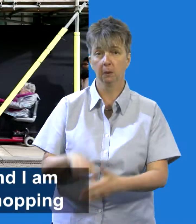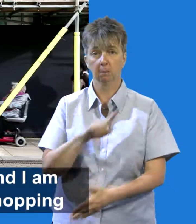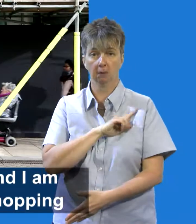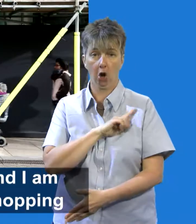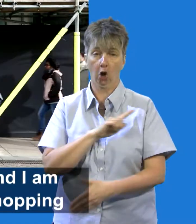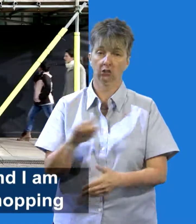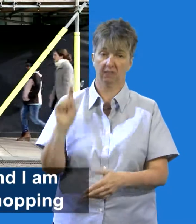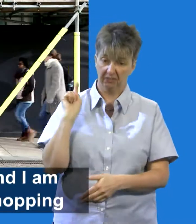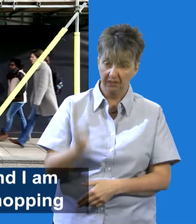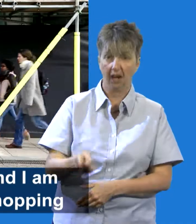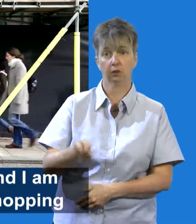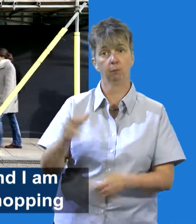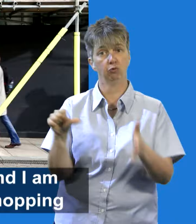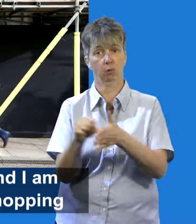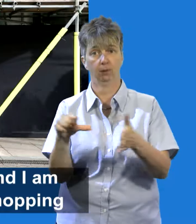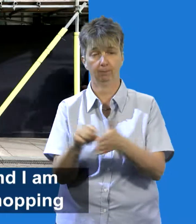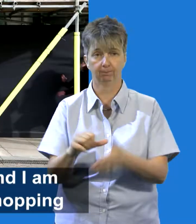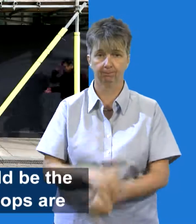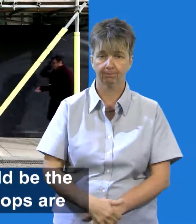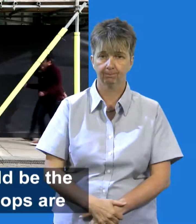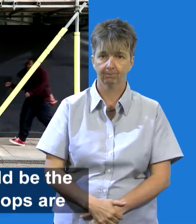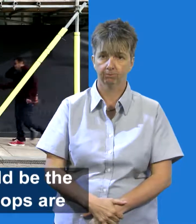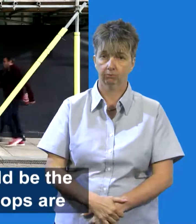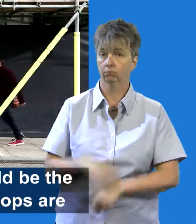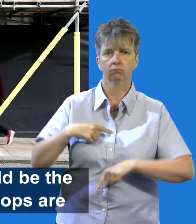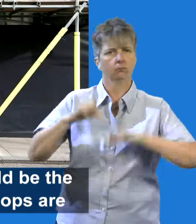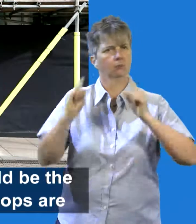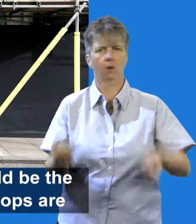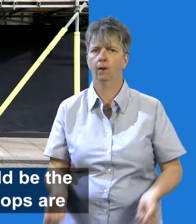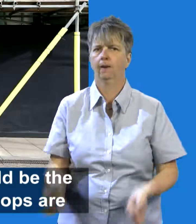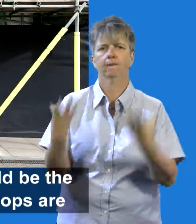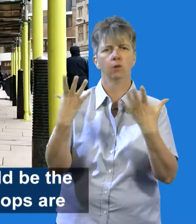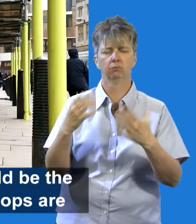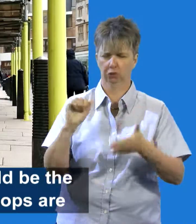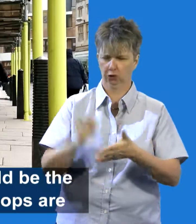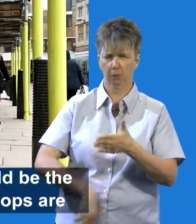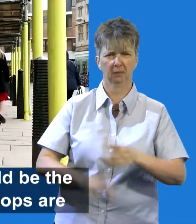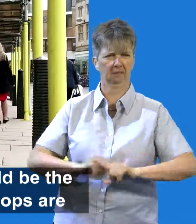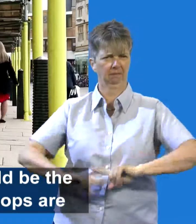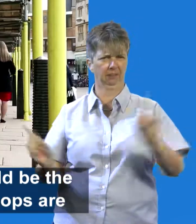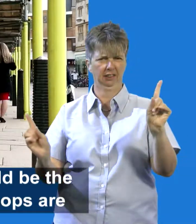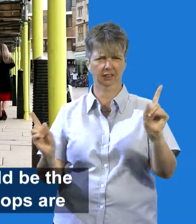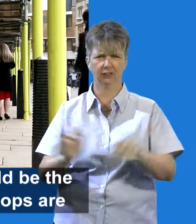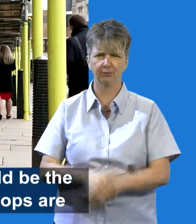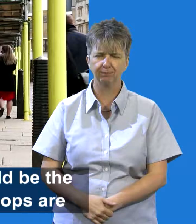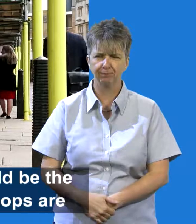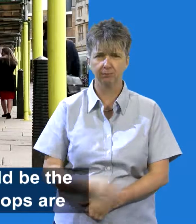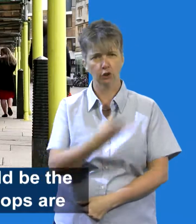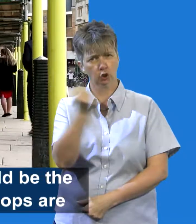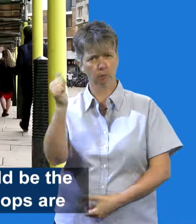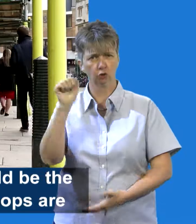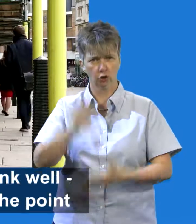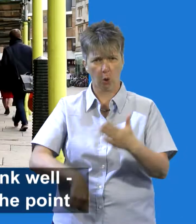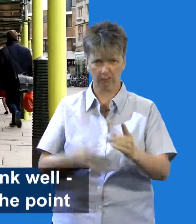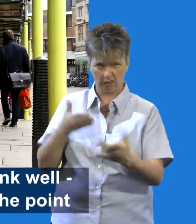thing. And I'm certainly not going to give up shopping because, well, I think that'd be the end of me, truly. Some